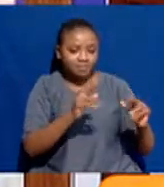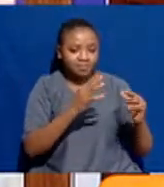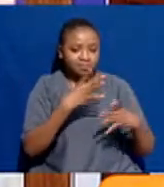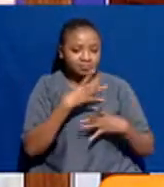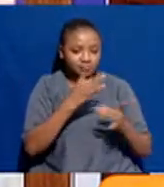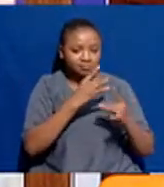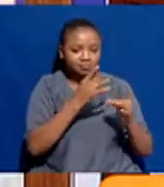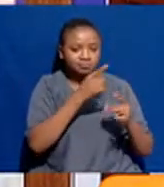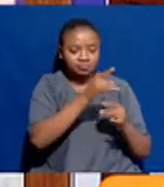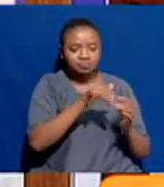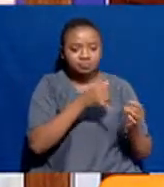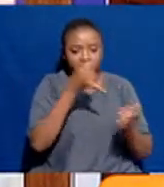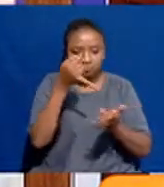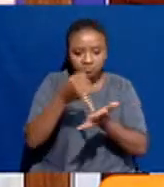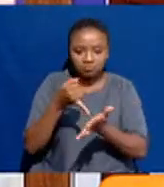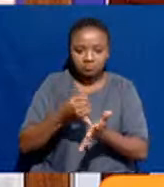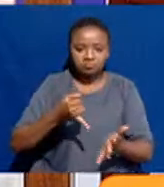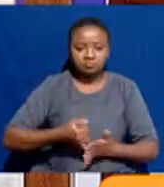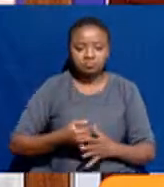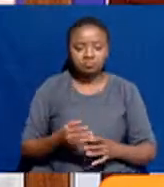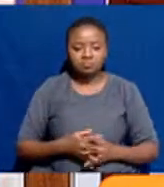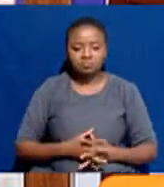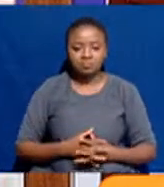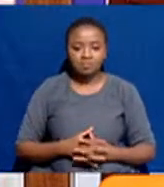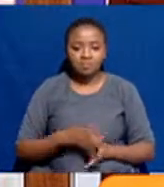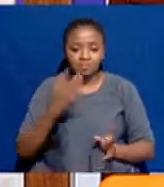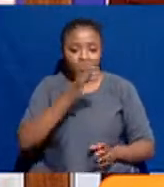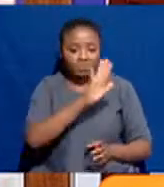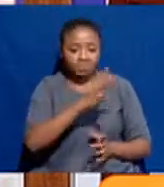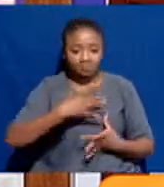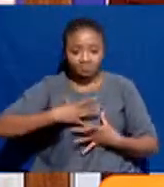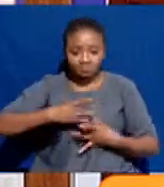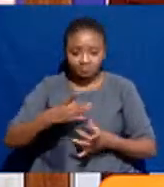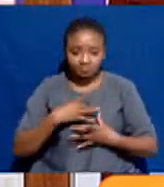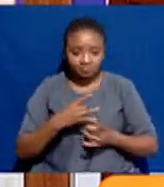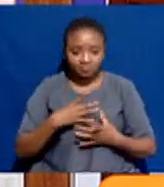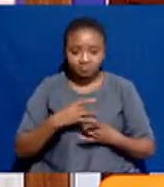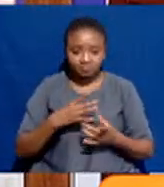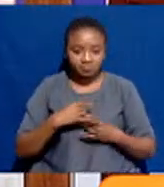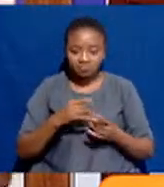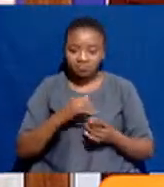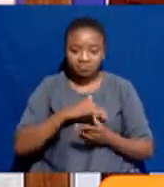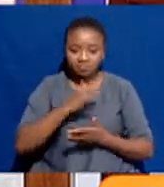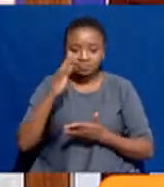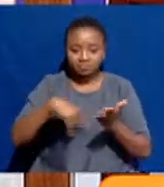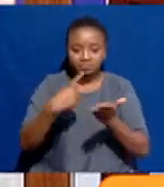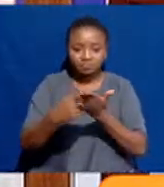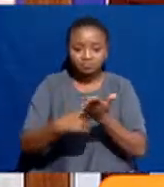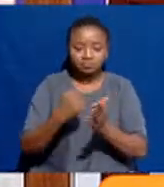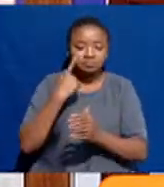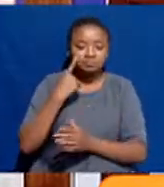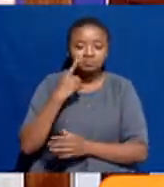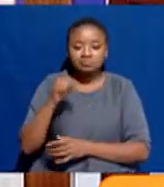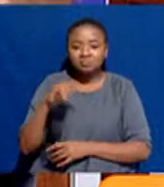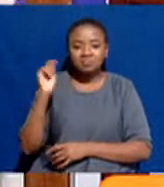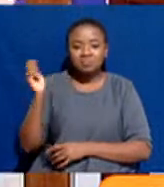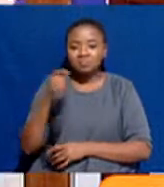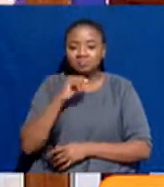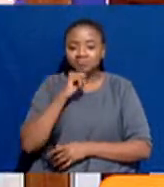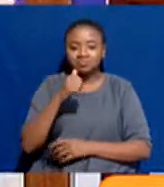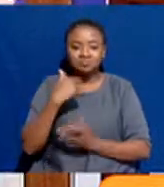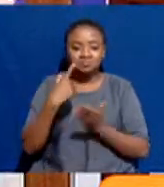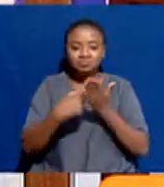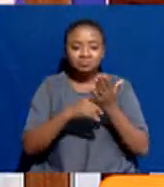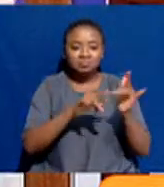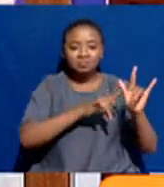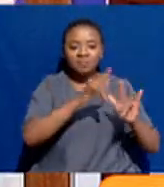they get involved. Because their interests are never discussed. You see, Kenyans don't discuss foreign